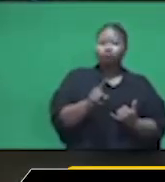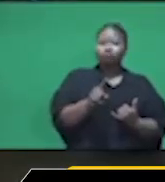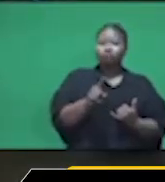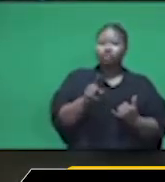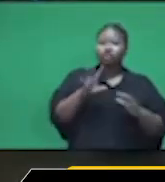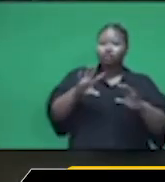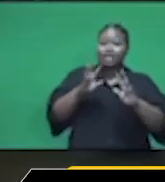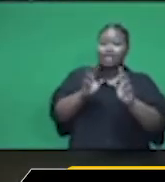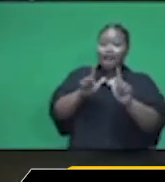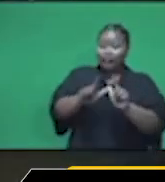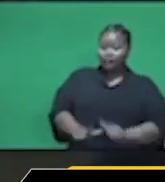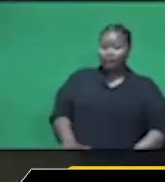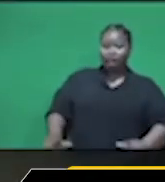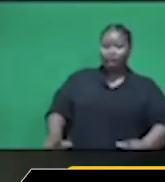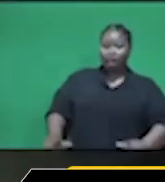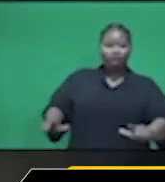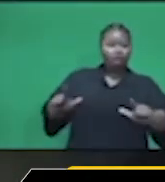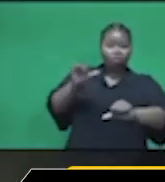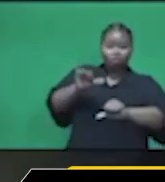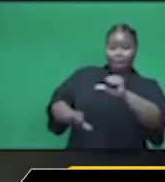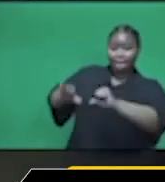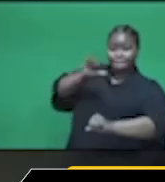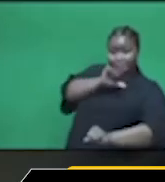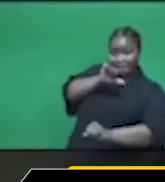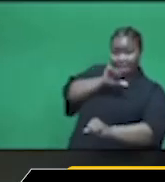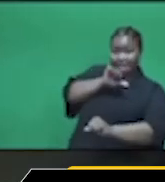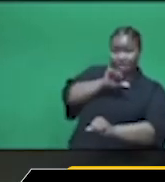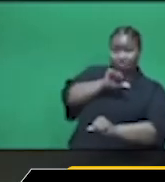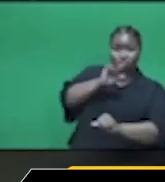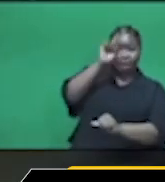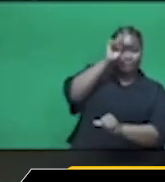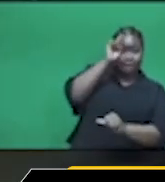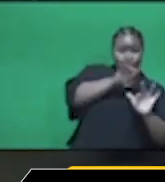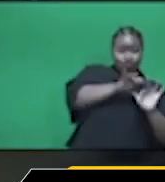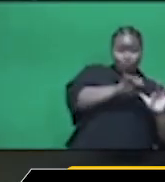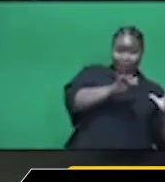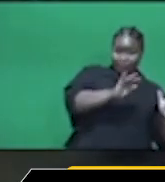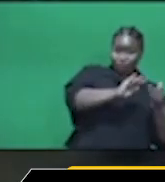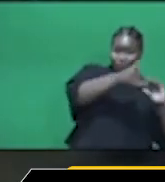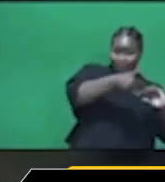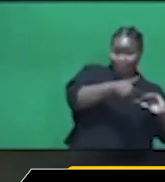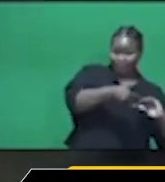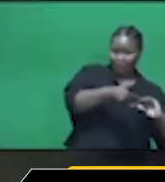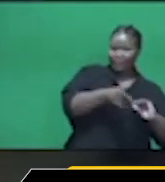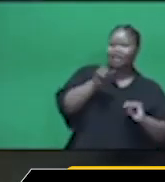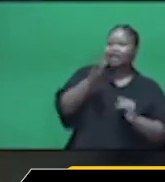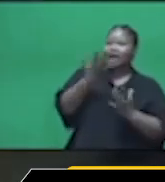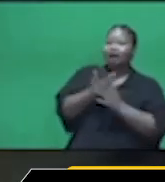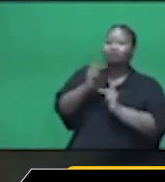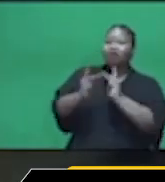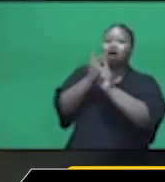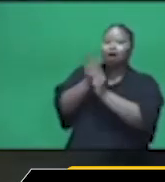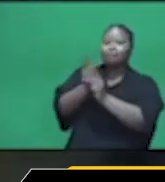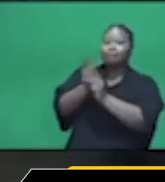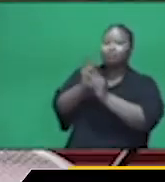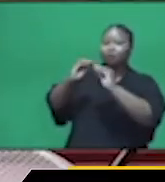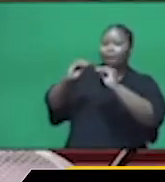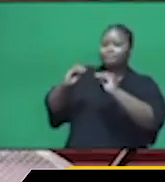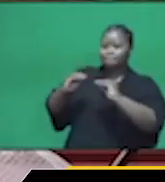land to its real and rightful owners. You have elevated the struggle for